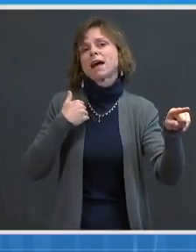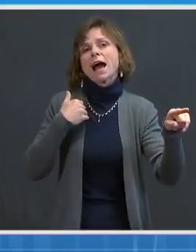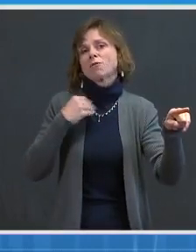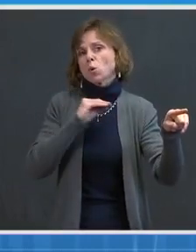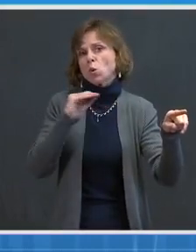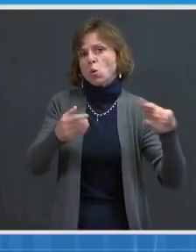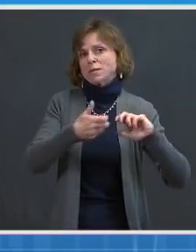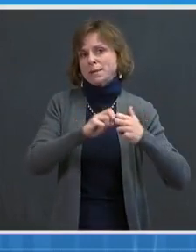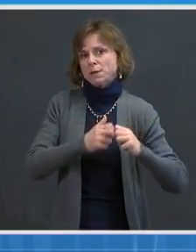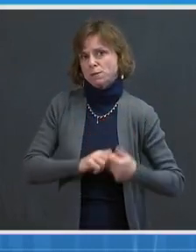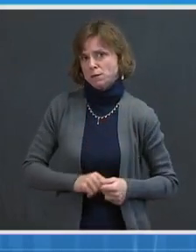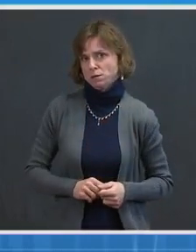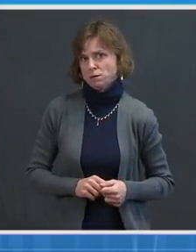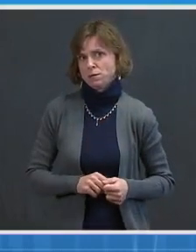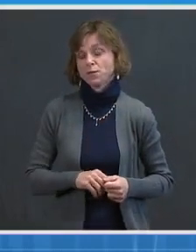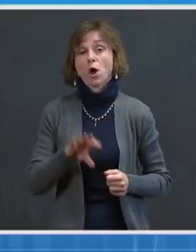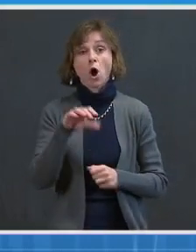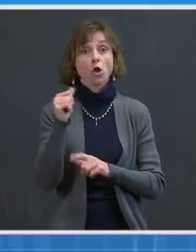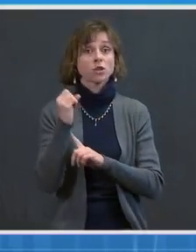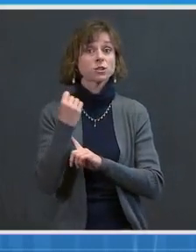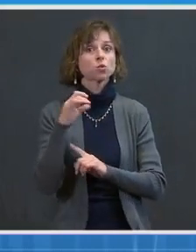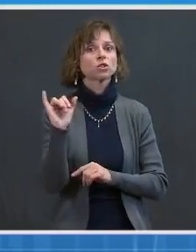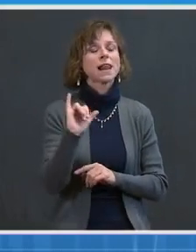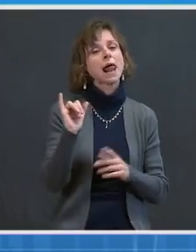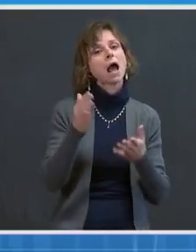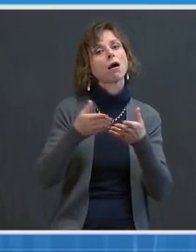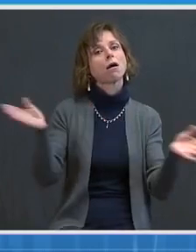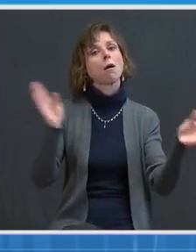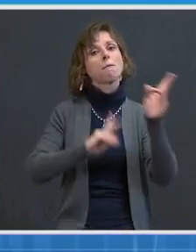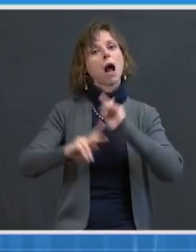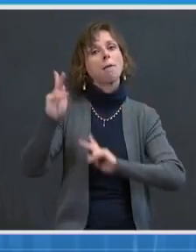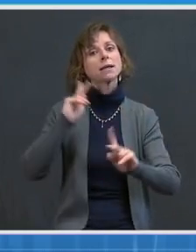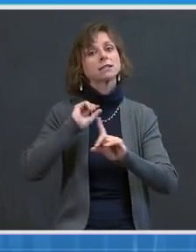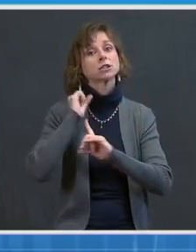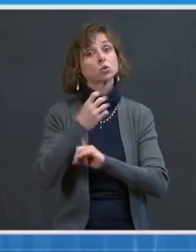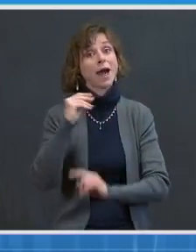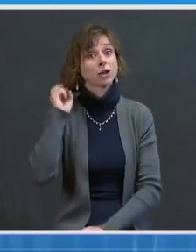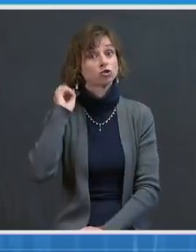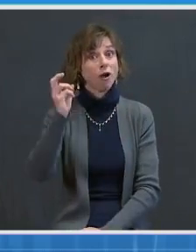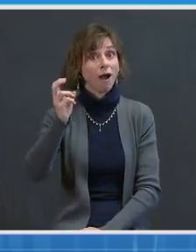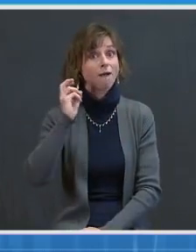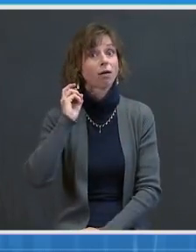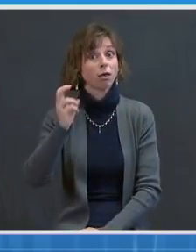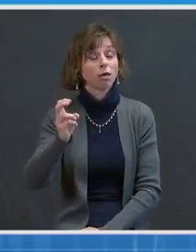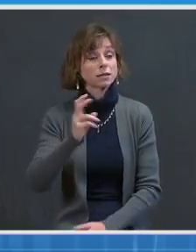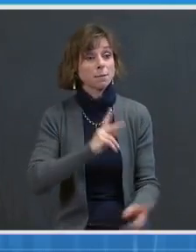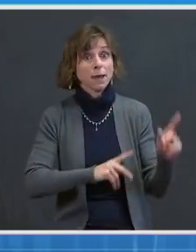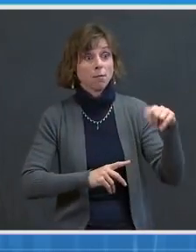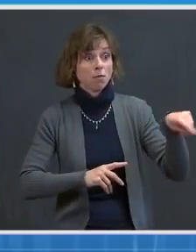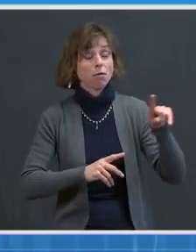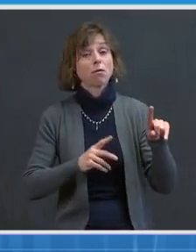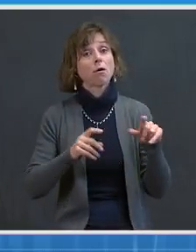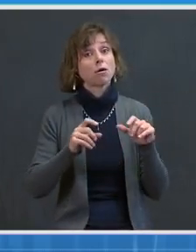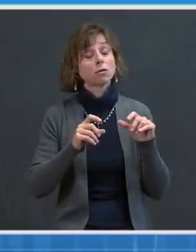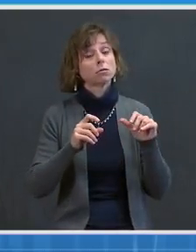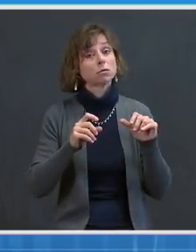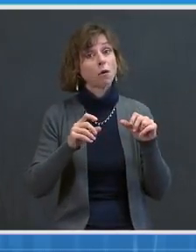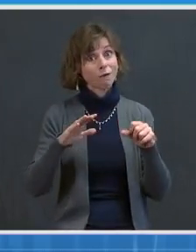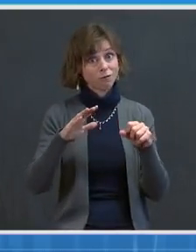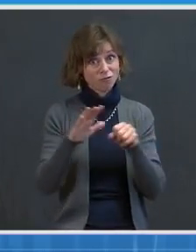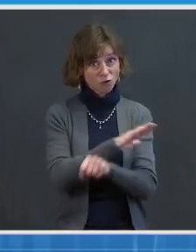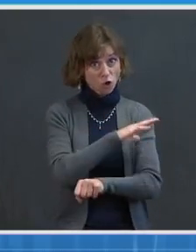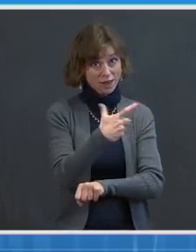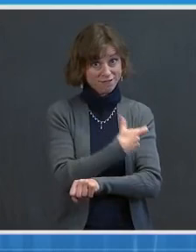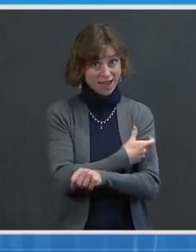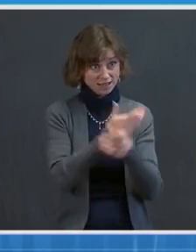in other scenarios, including public settings and travel, people who have been fully vaccinated should continue to wear masks and